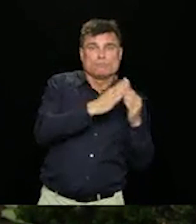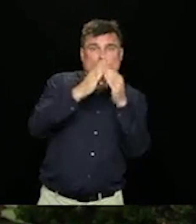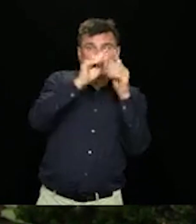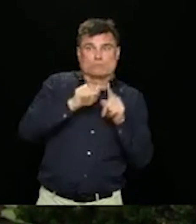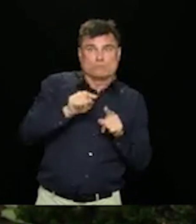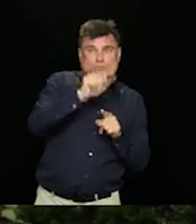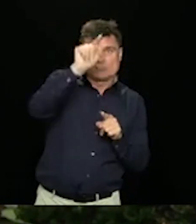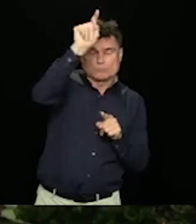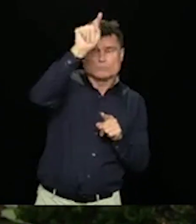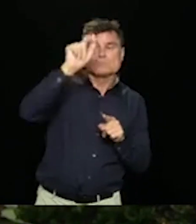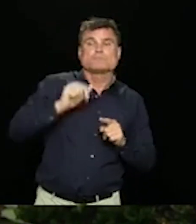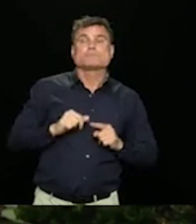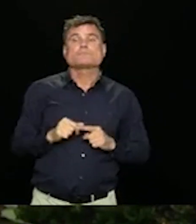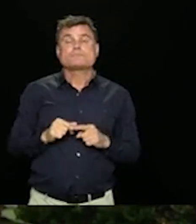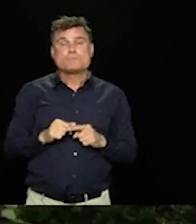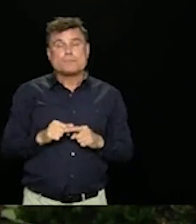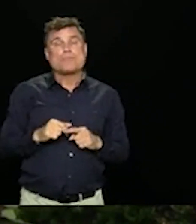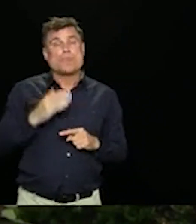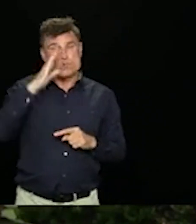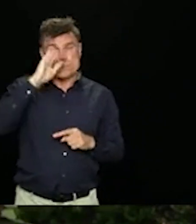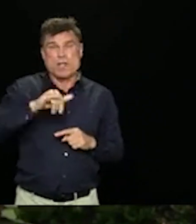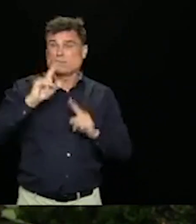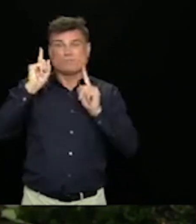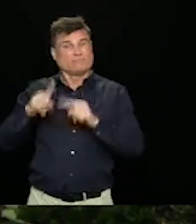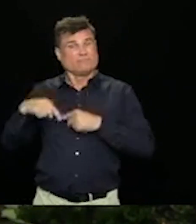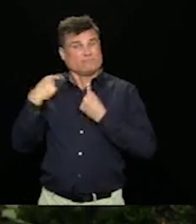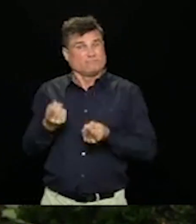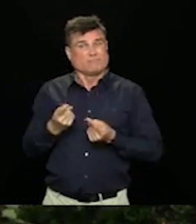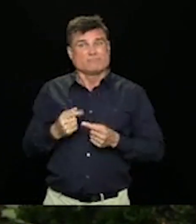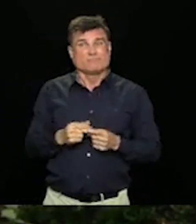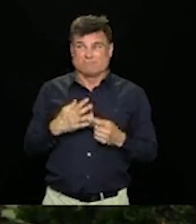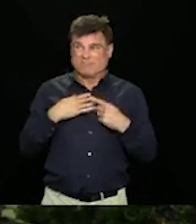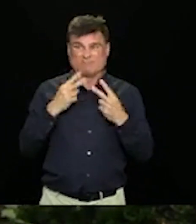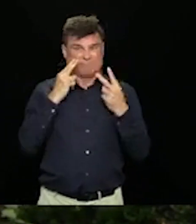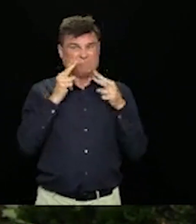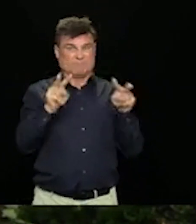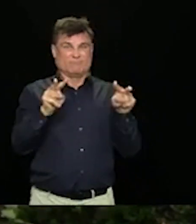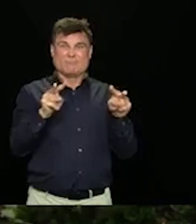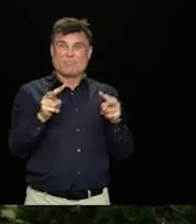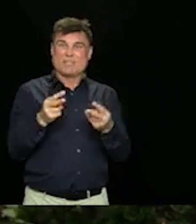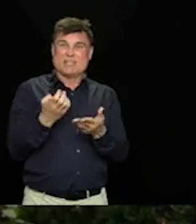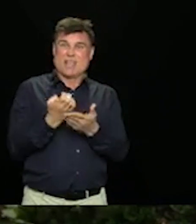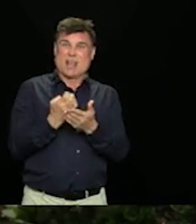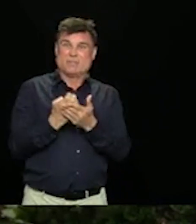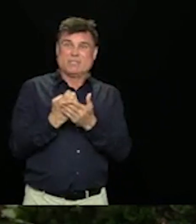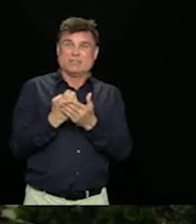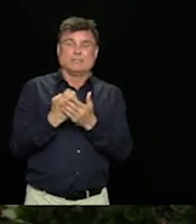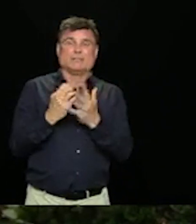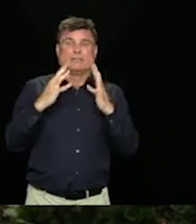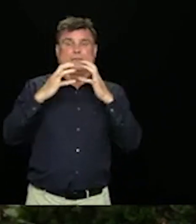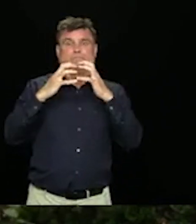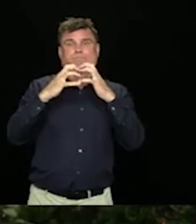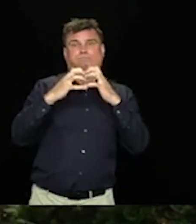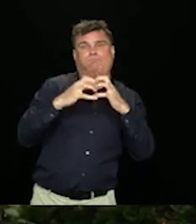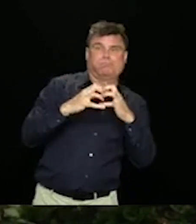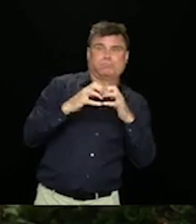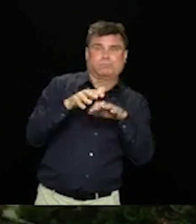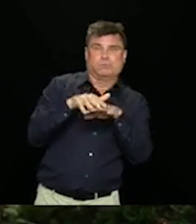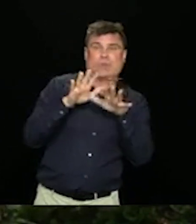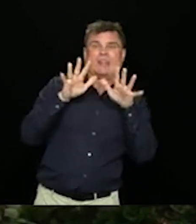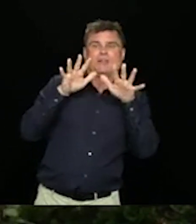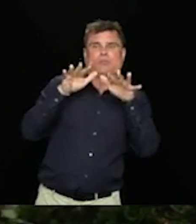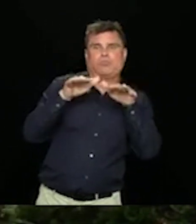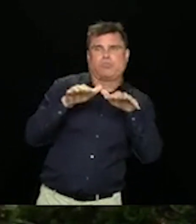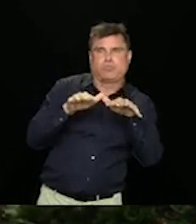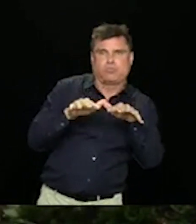Alaska. You will know, Vaughn, that as we've gone through this slowdown in the economy, and as we all around